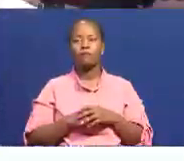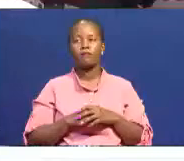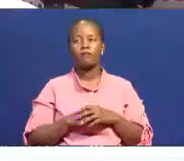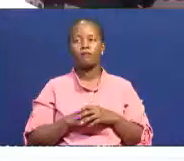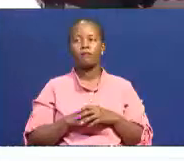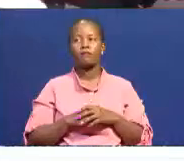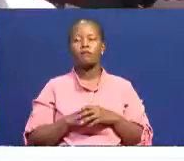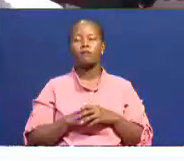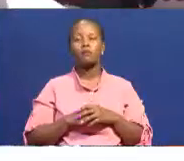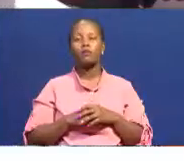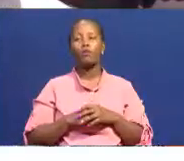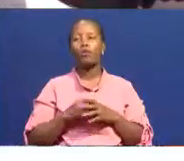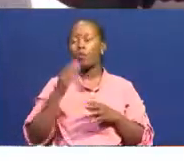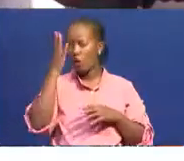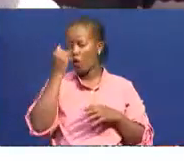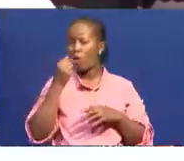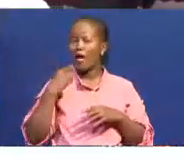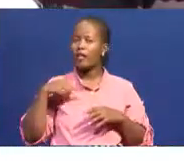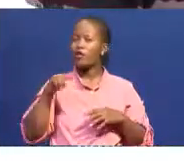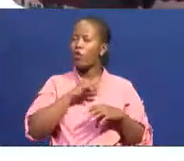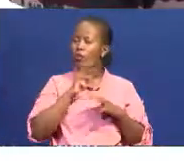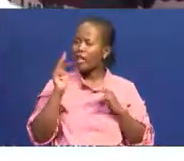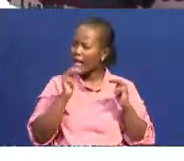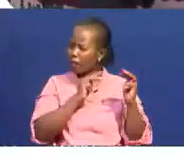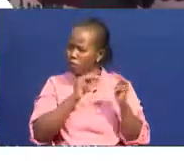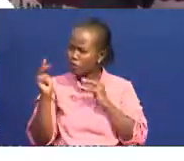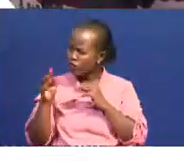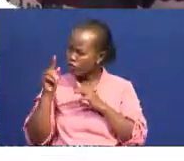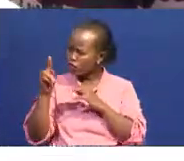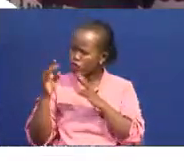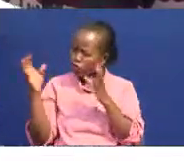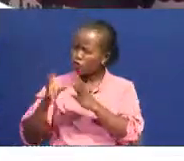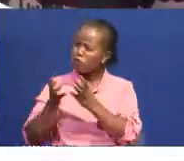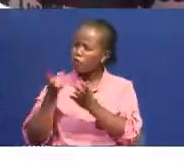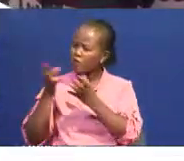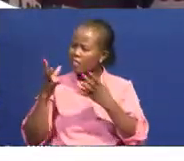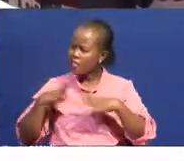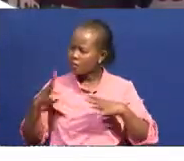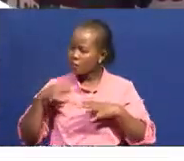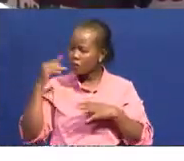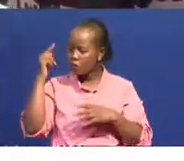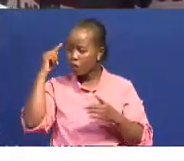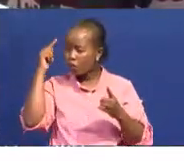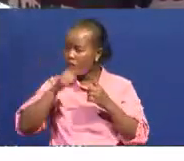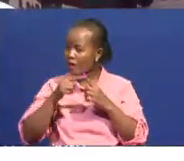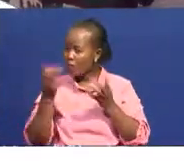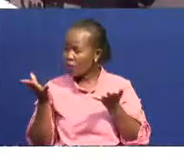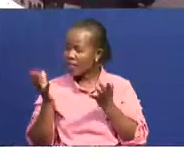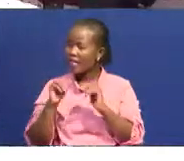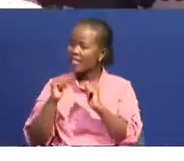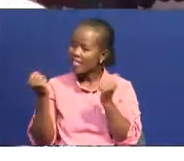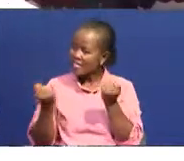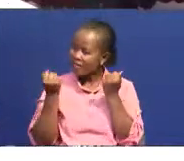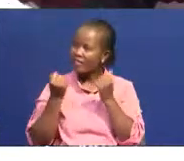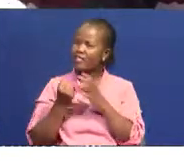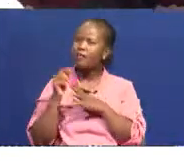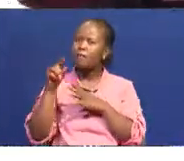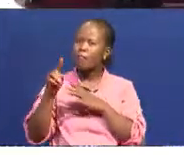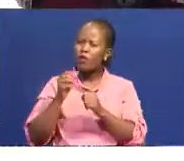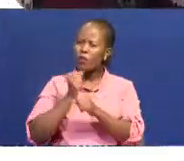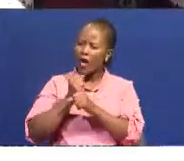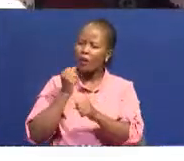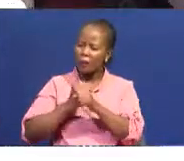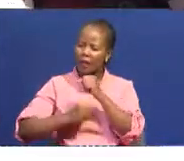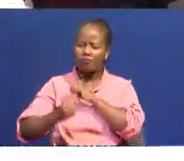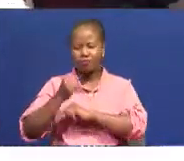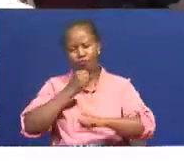The major reason why we are removing you from the road is for your safety. So that you mfanye biashara na mtu arudi